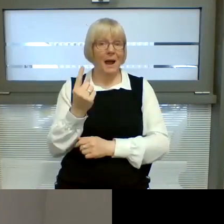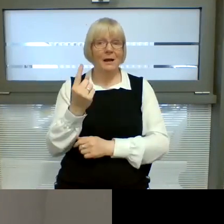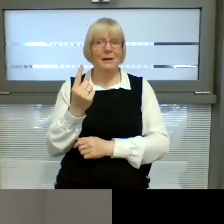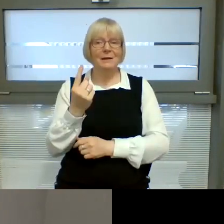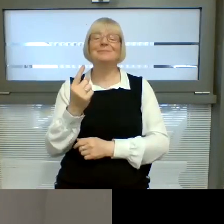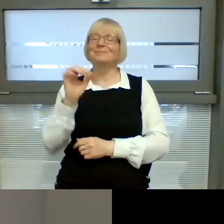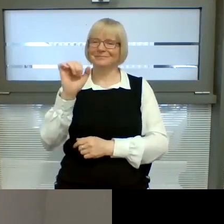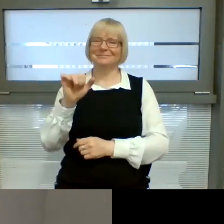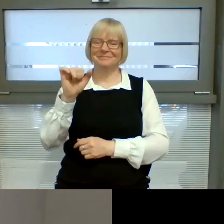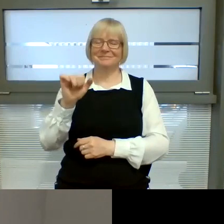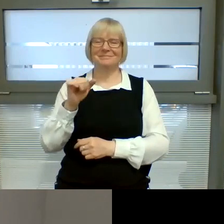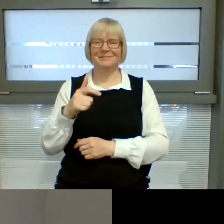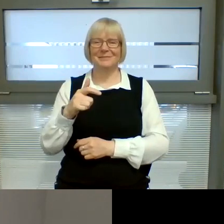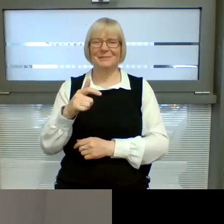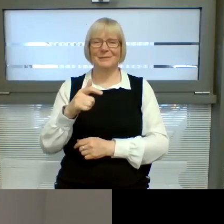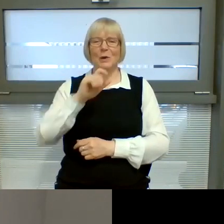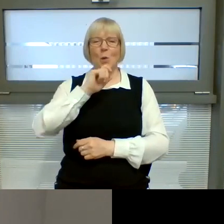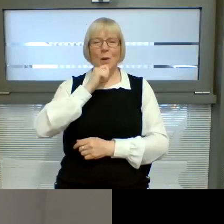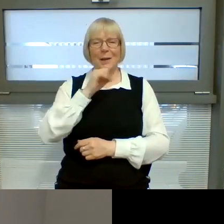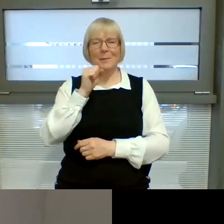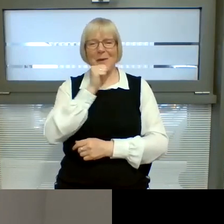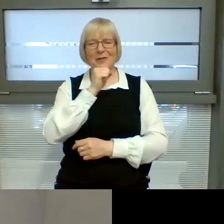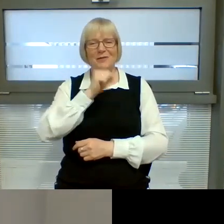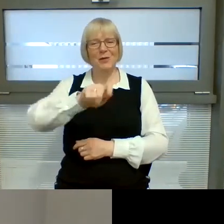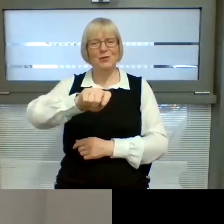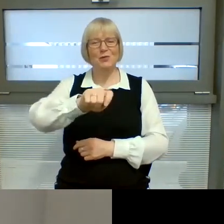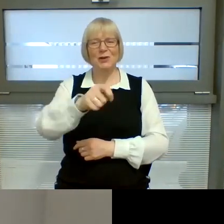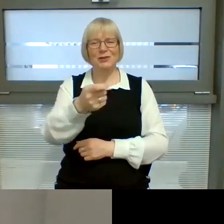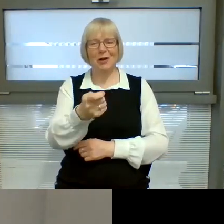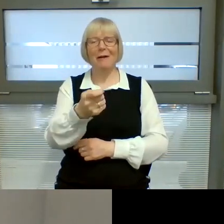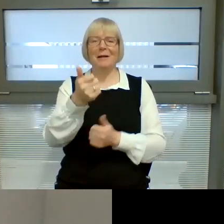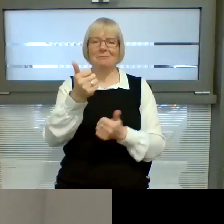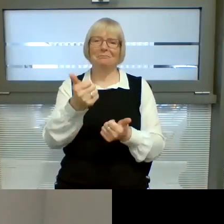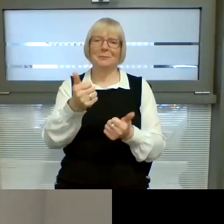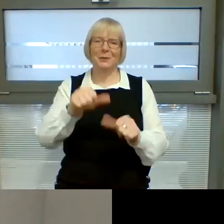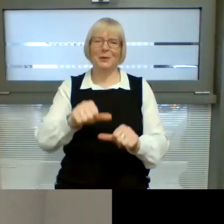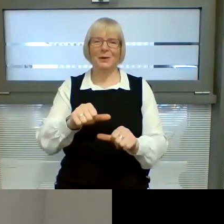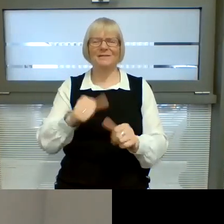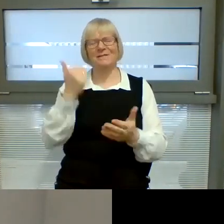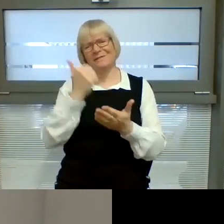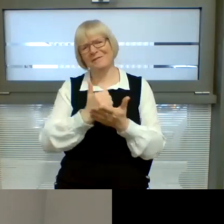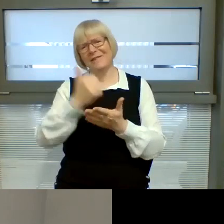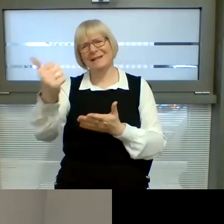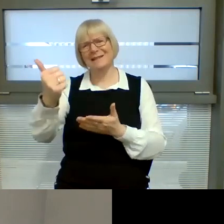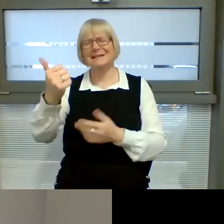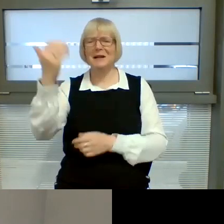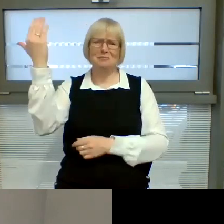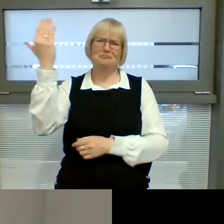I am. I just turned my microphone back on, make sure I didn't make a mistake. That was that was absolutely fantastic. I